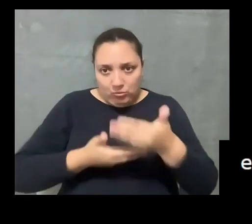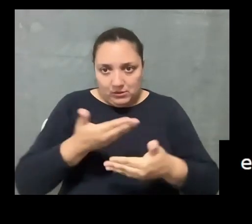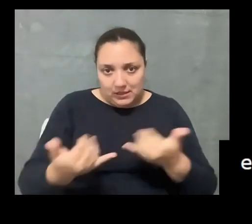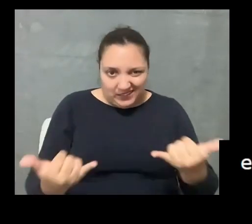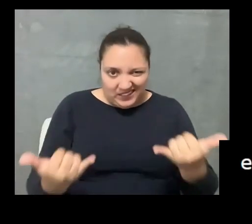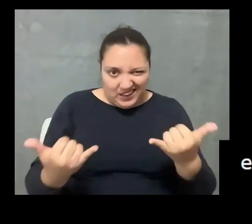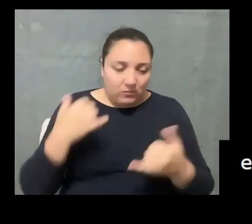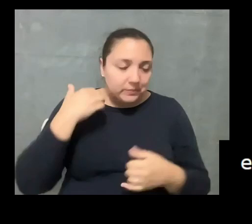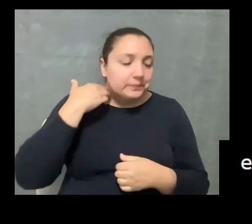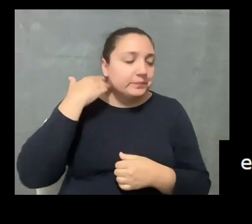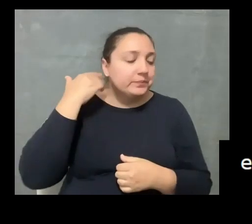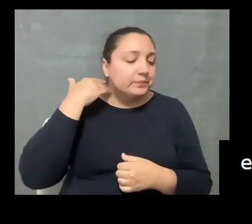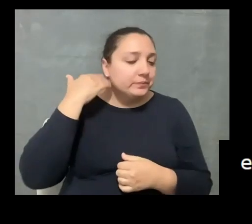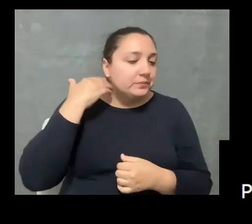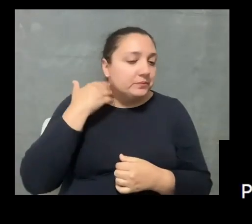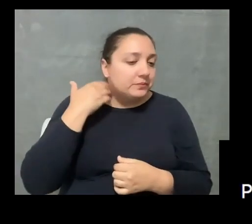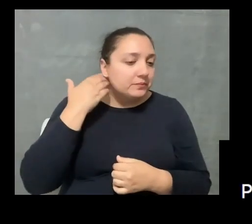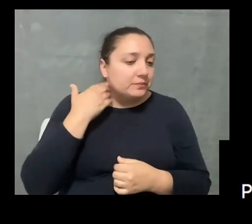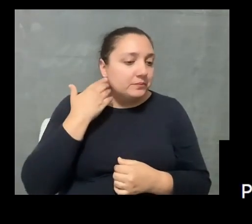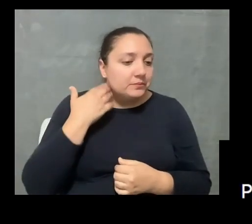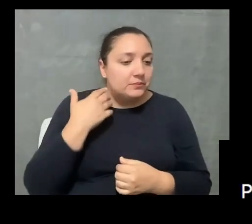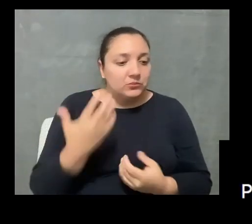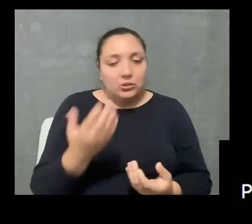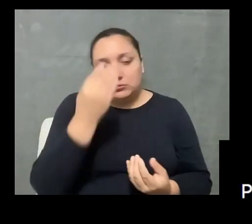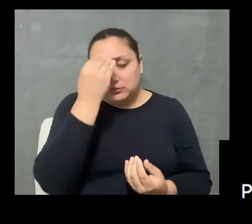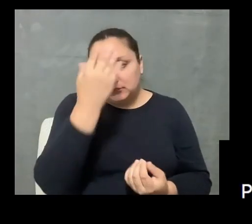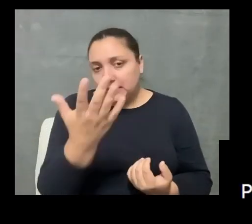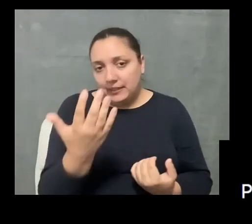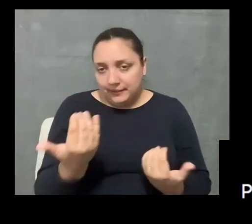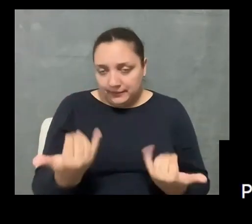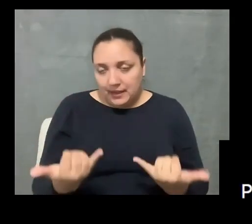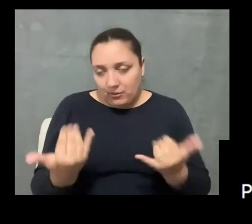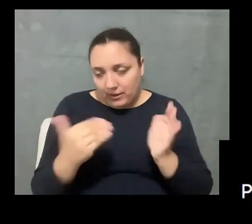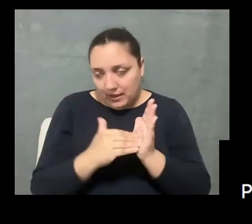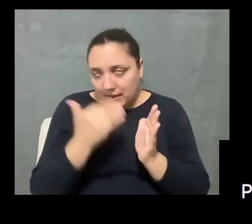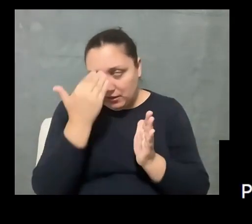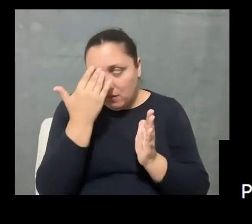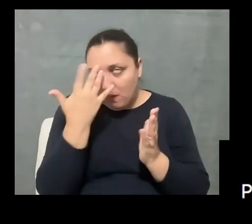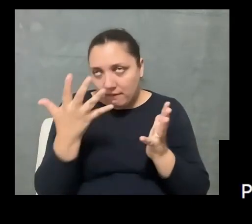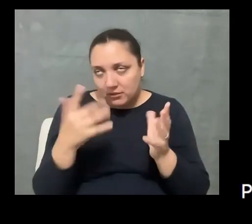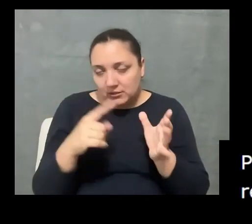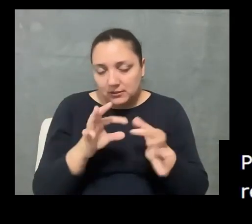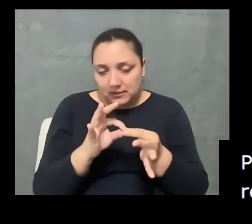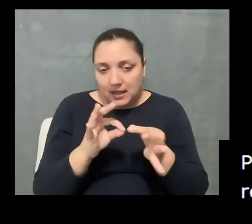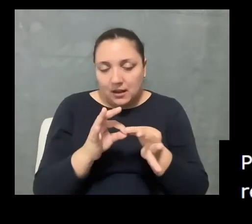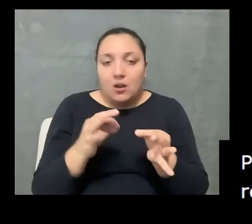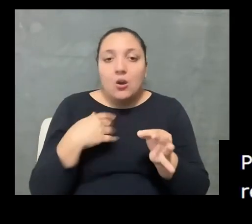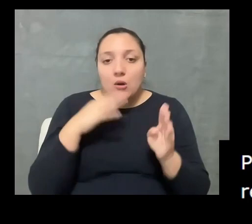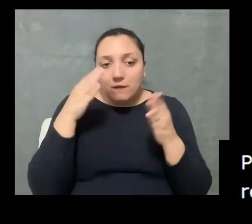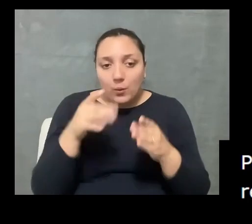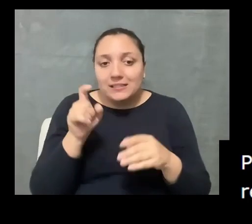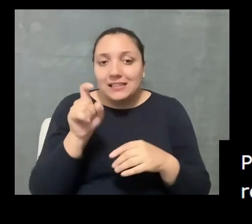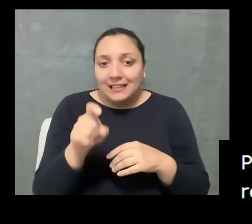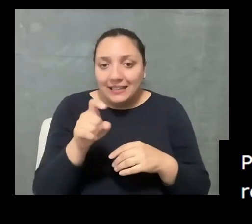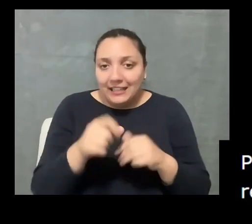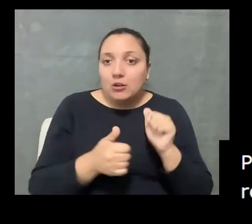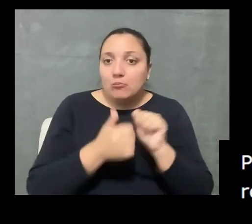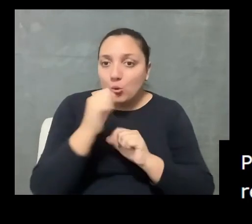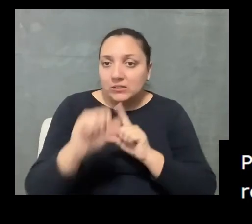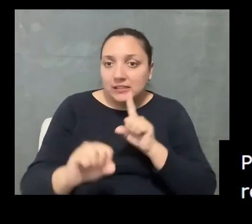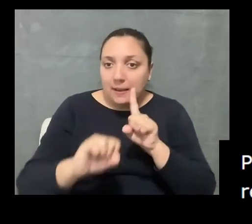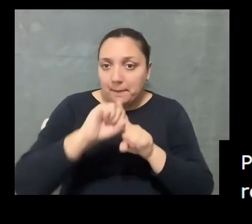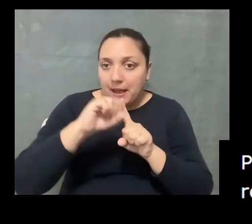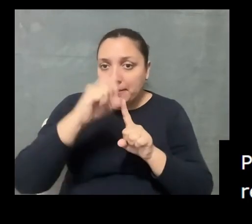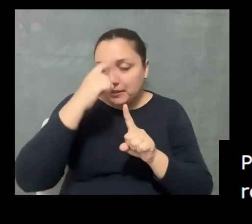to say, again, just I know I've said this, but we're focusing on the needs of those who have been most impacted by the